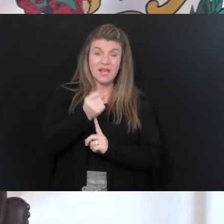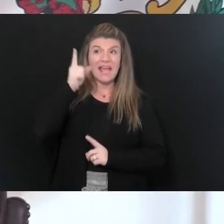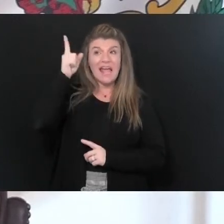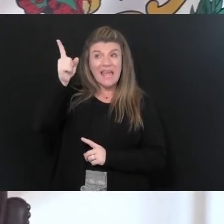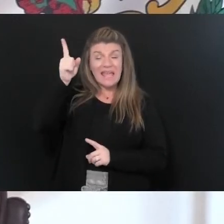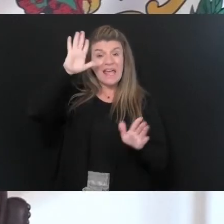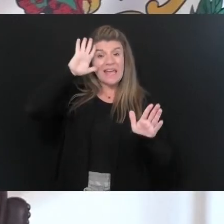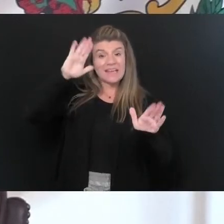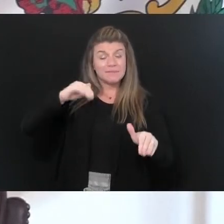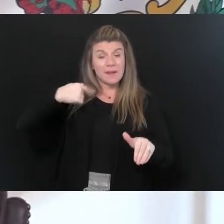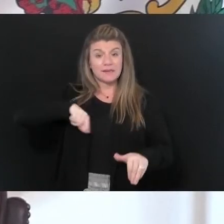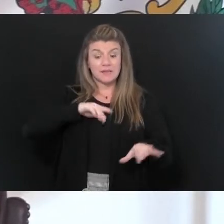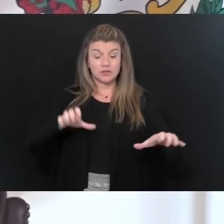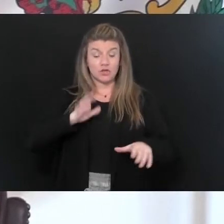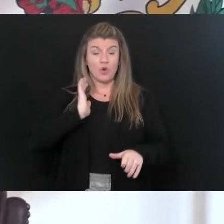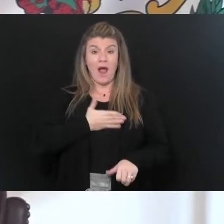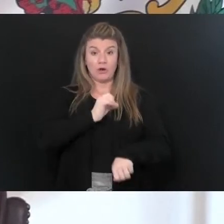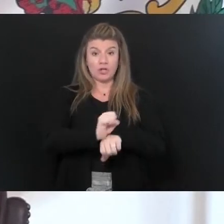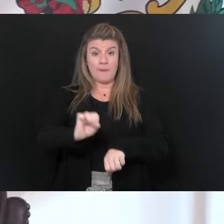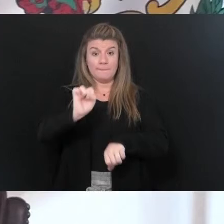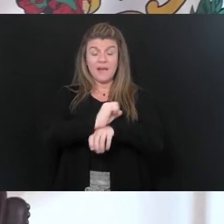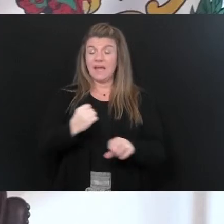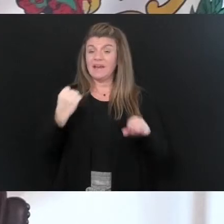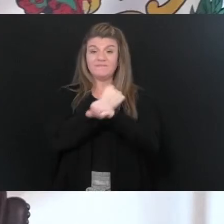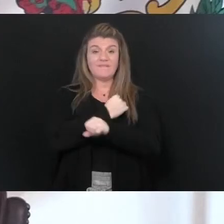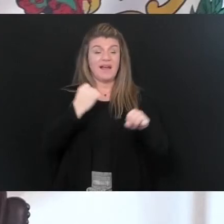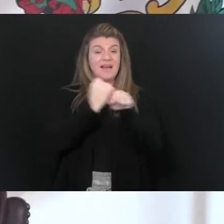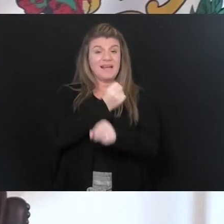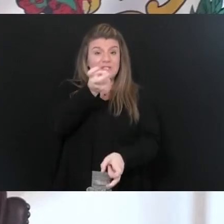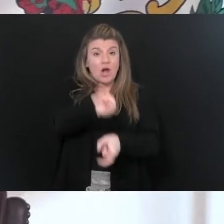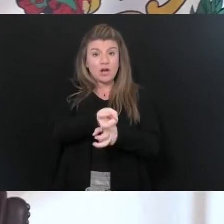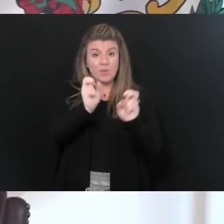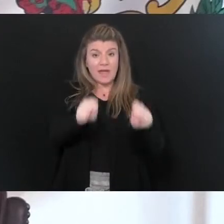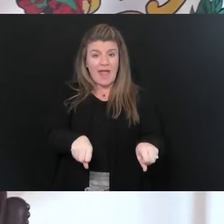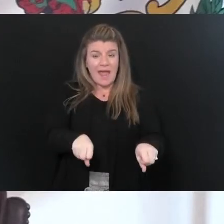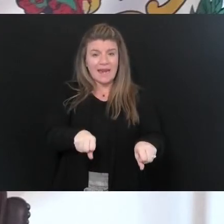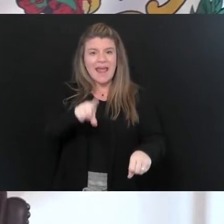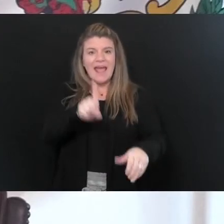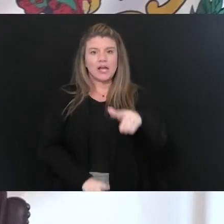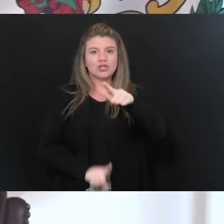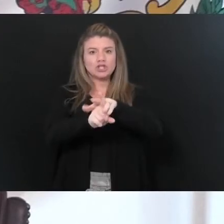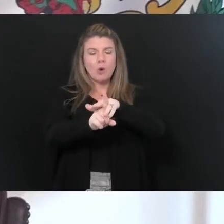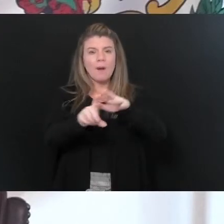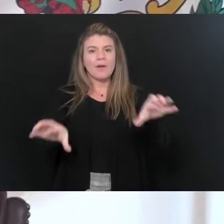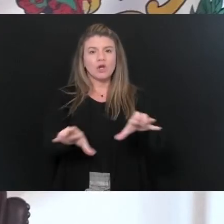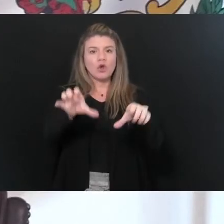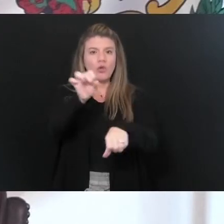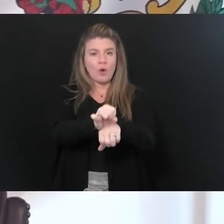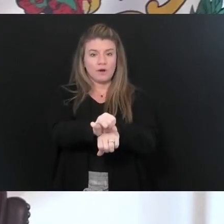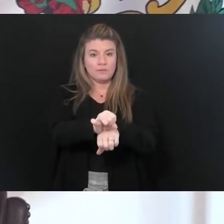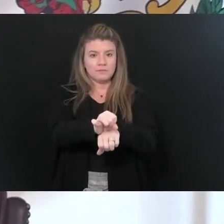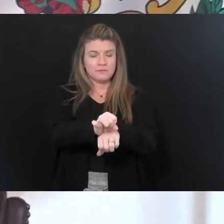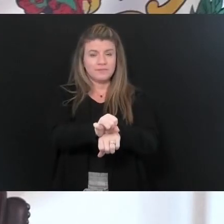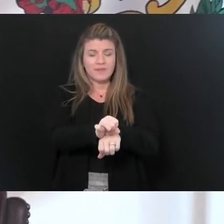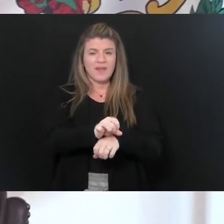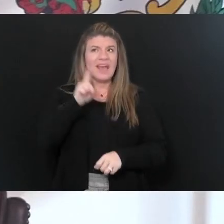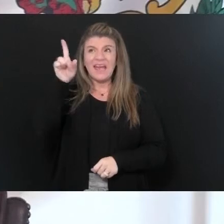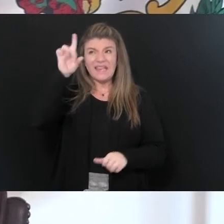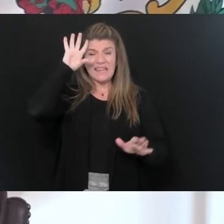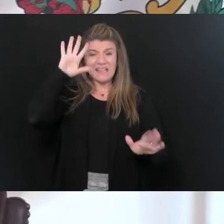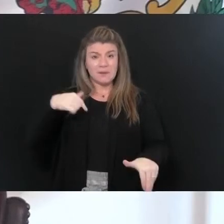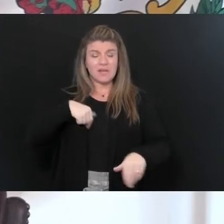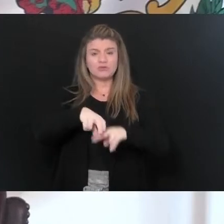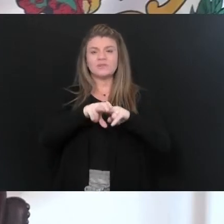to do our job and to fight as hard as we can and show up and do the job. He doesn't expect us to sit